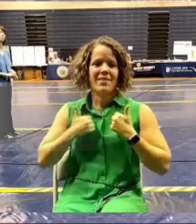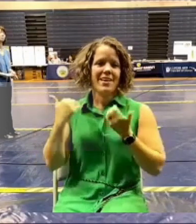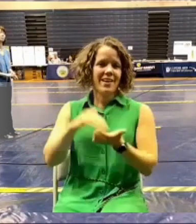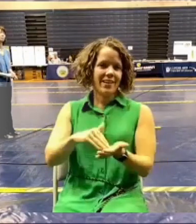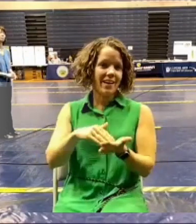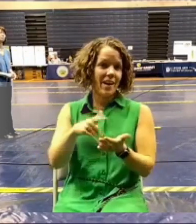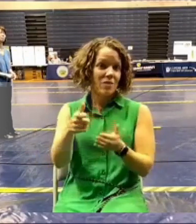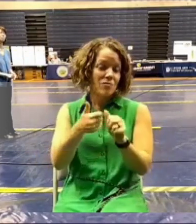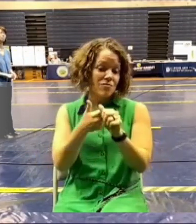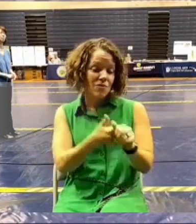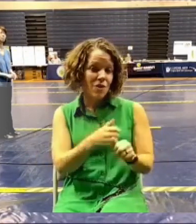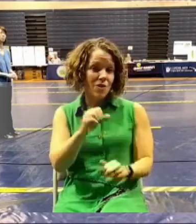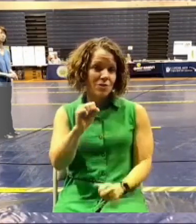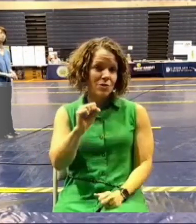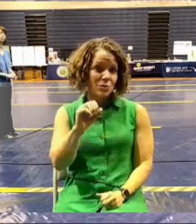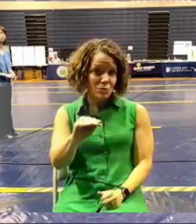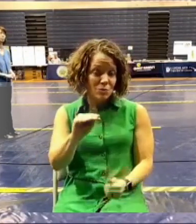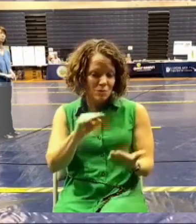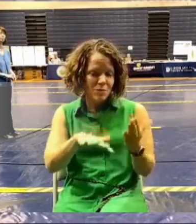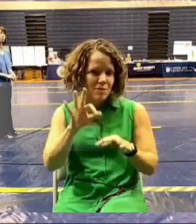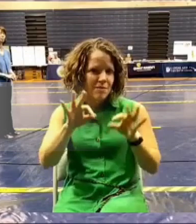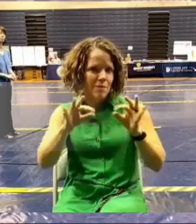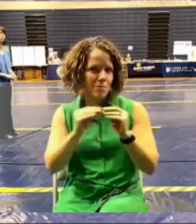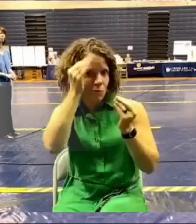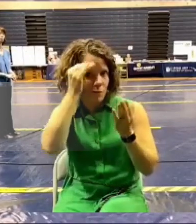update. Archie Kalepa.